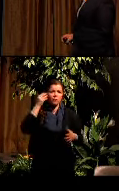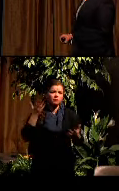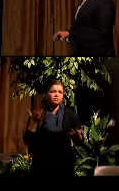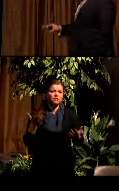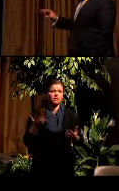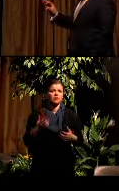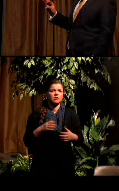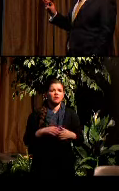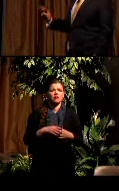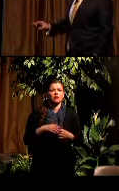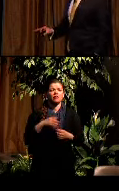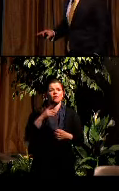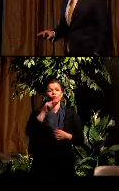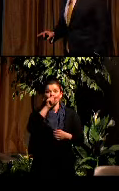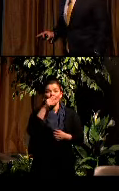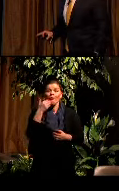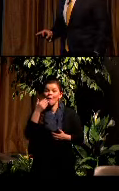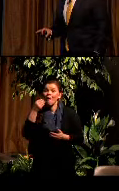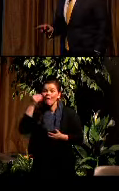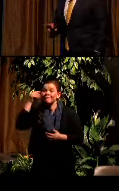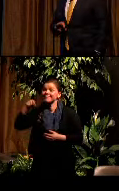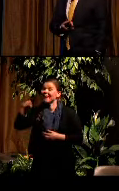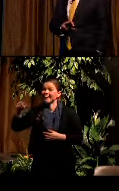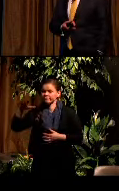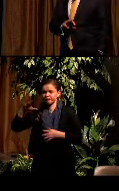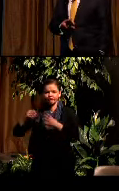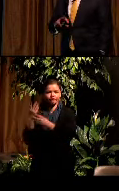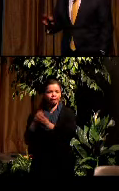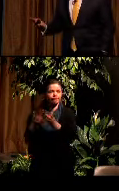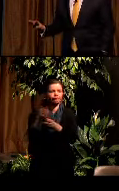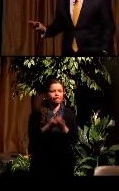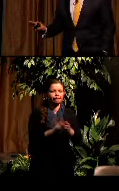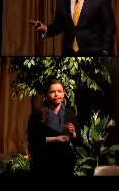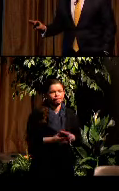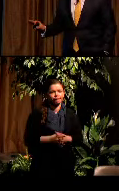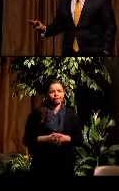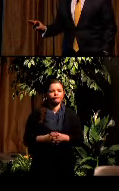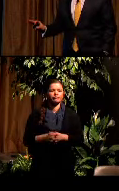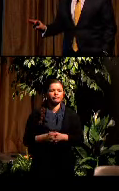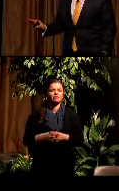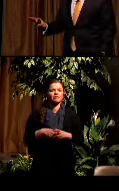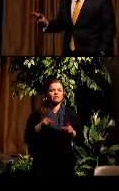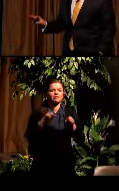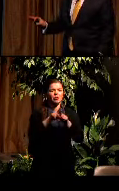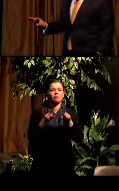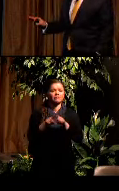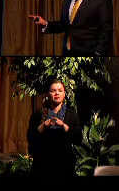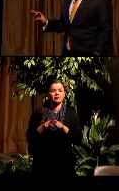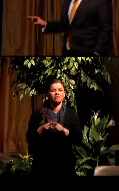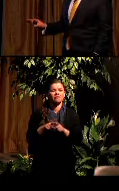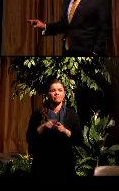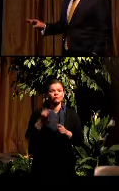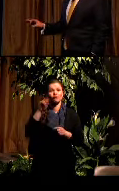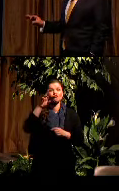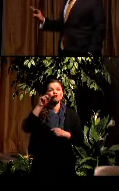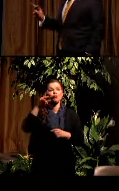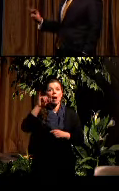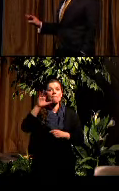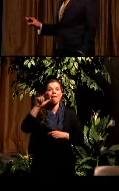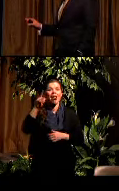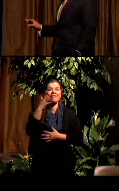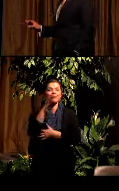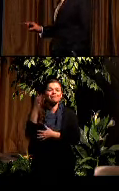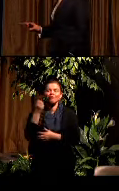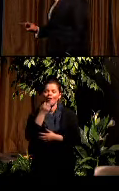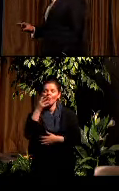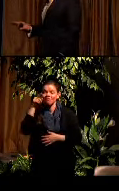species. And we're also seeing tropical deforestation happening at alarming rates still. In Nicaragua and Guatemala, from some